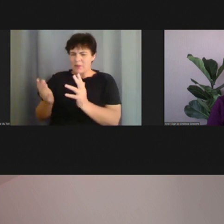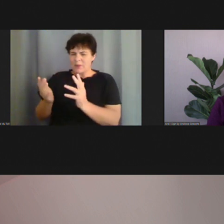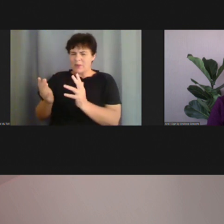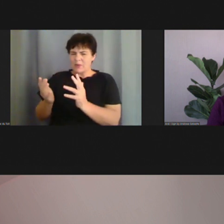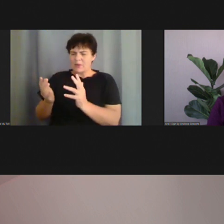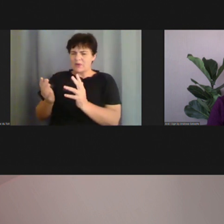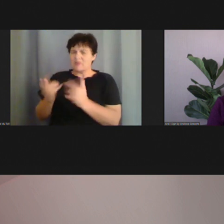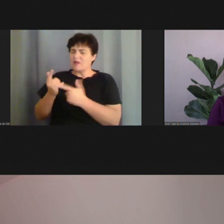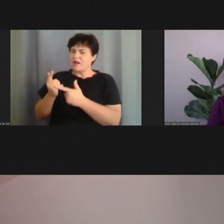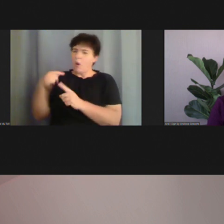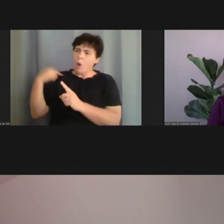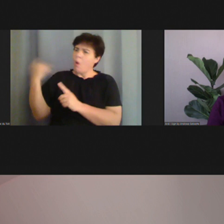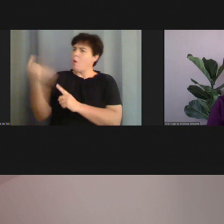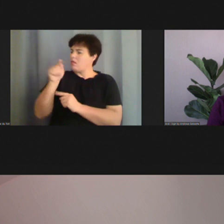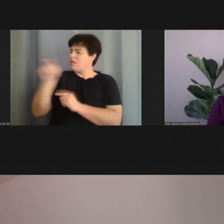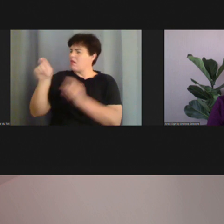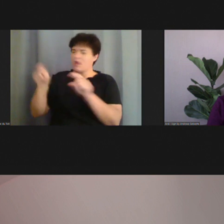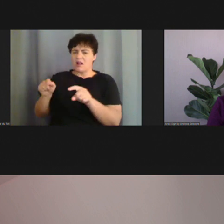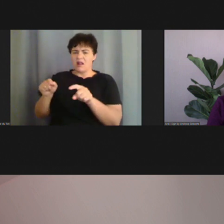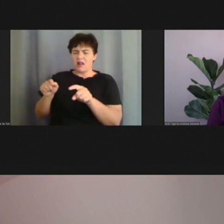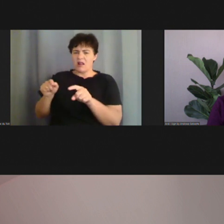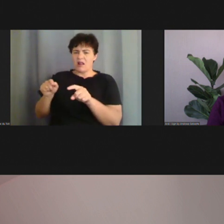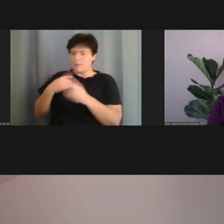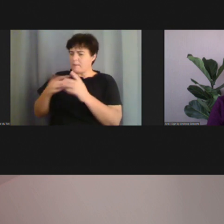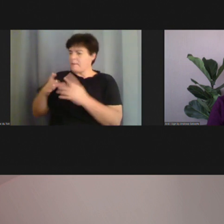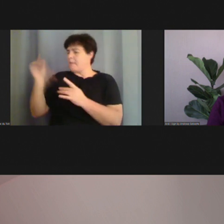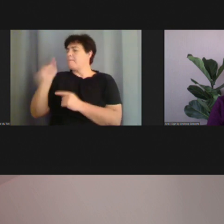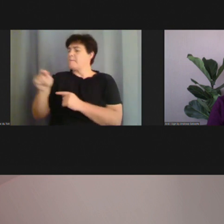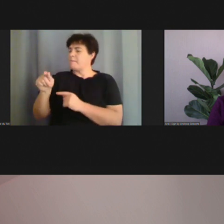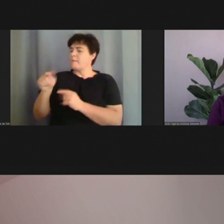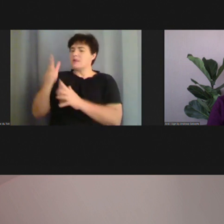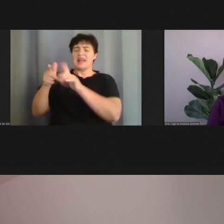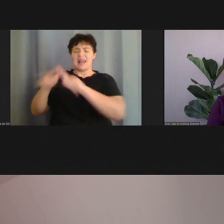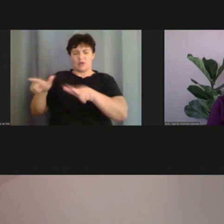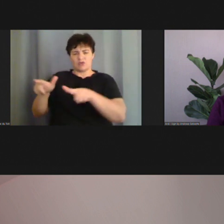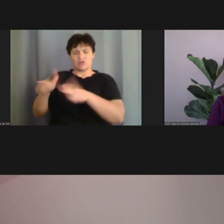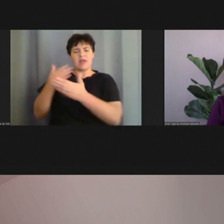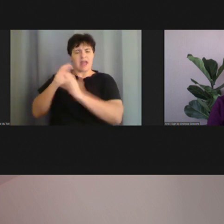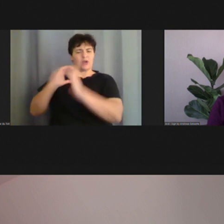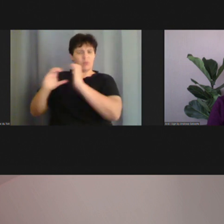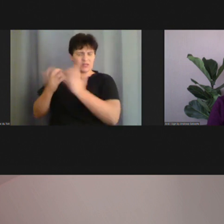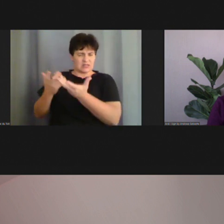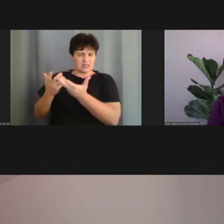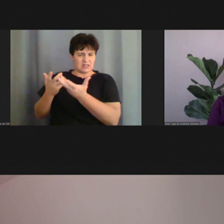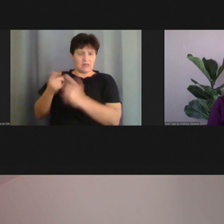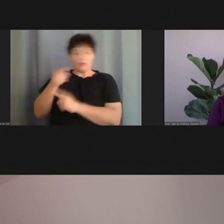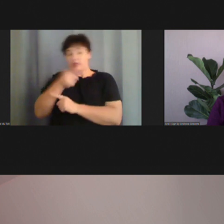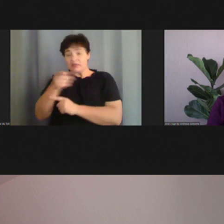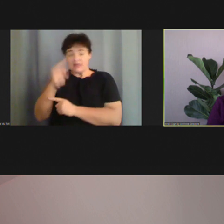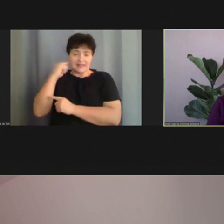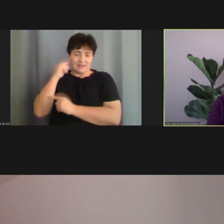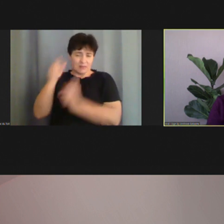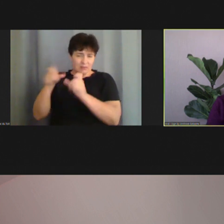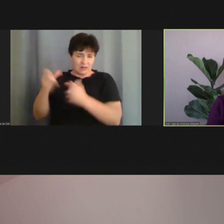everyone else around us can pick up some form of sign language to be able to communicate with those that do not hear.